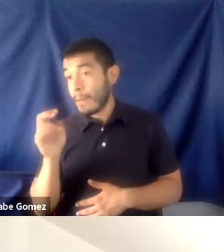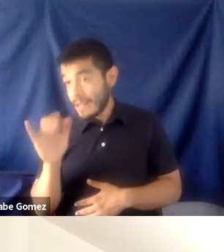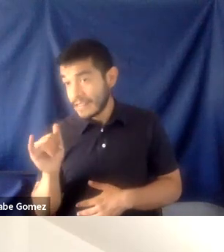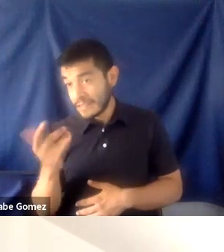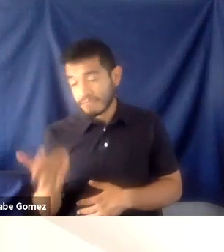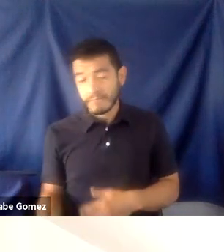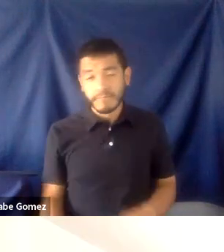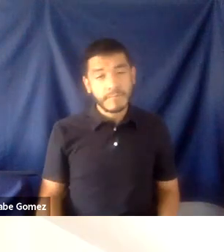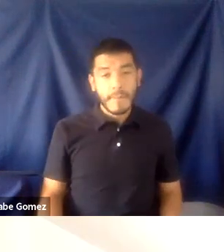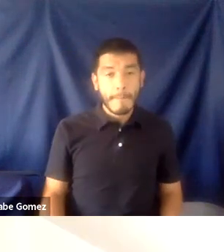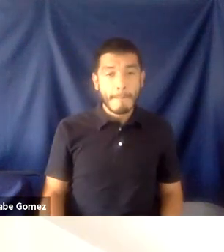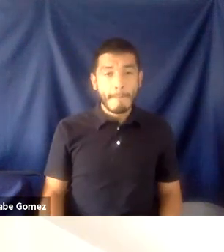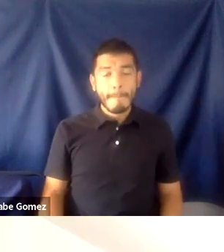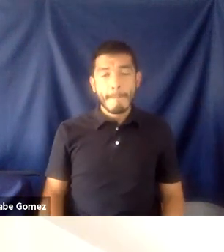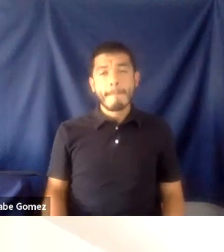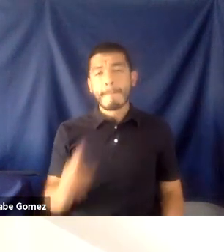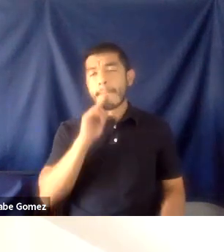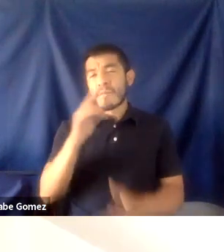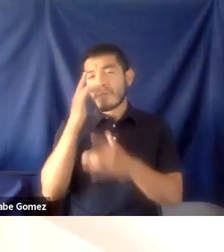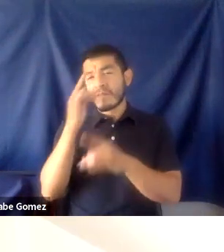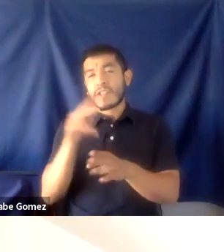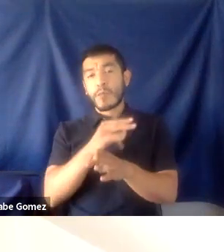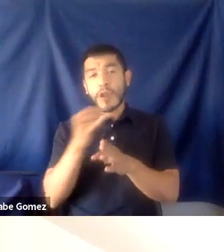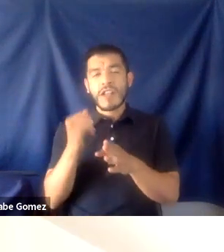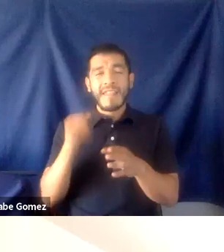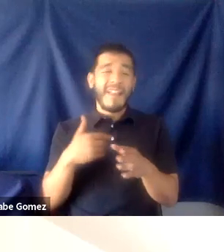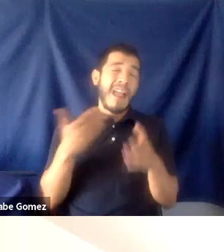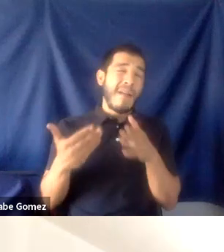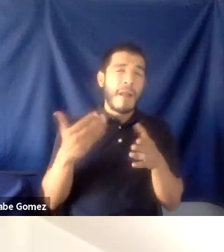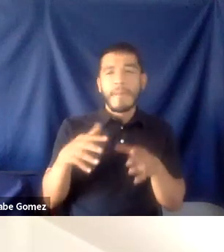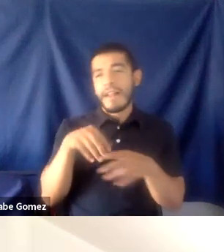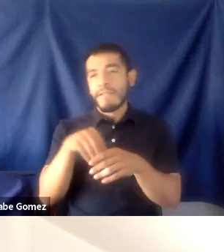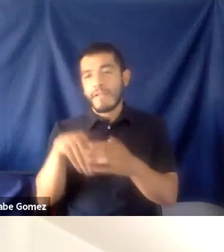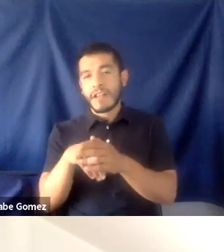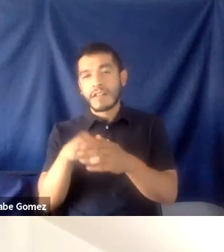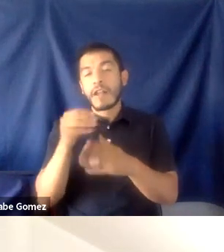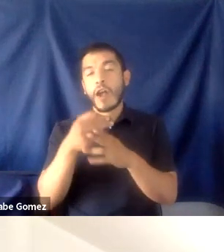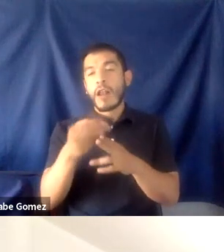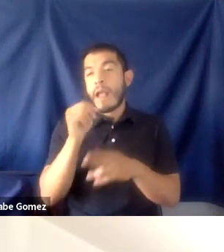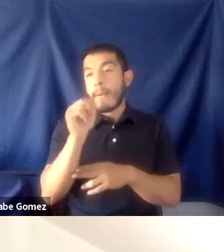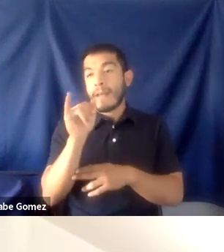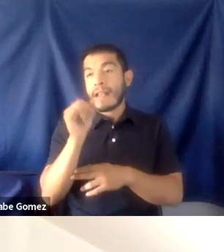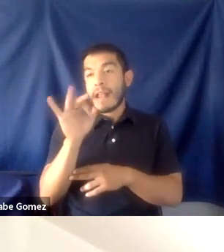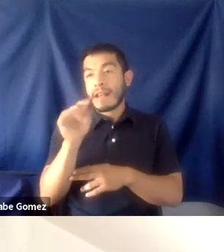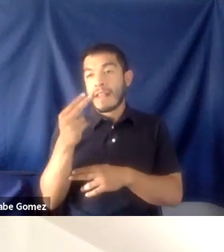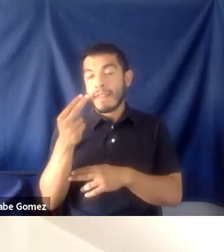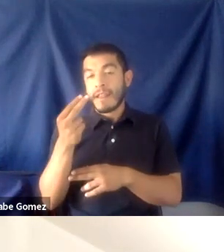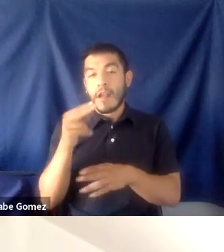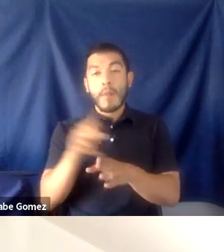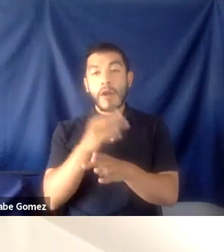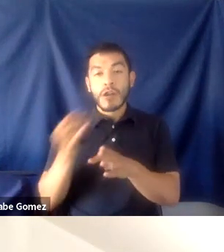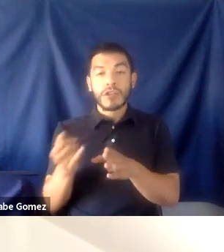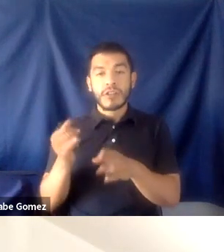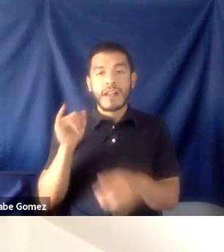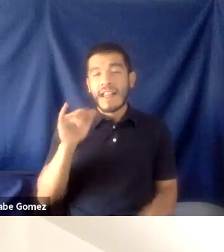interesting project that I'm tangentially involved in. It's the May 19th project that Renee Tajima Pena and